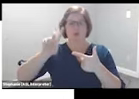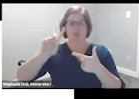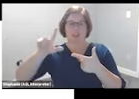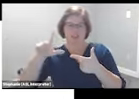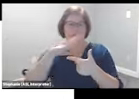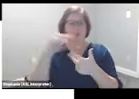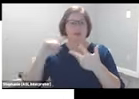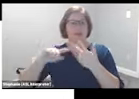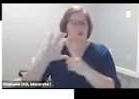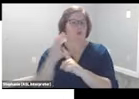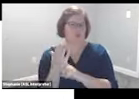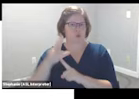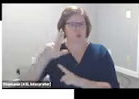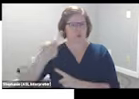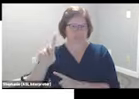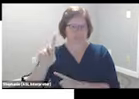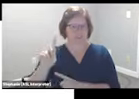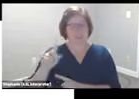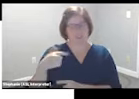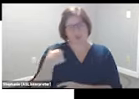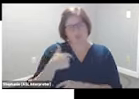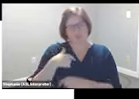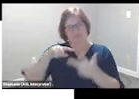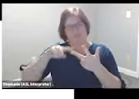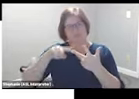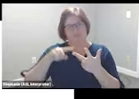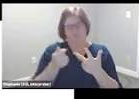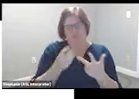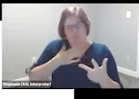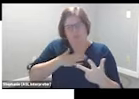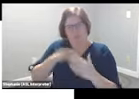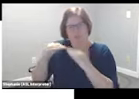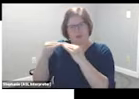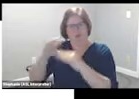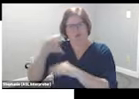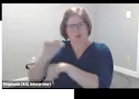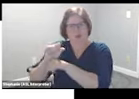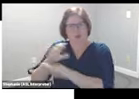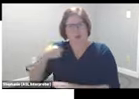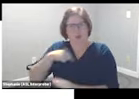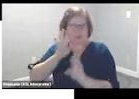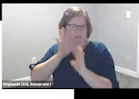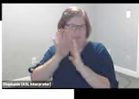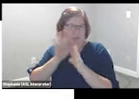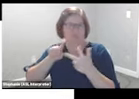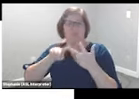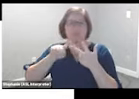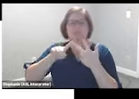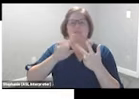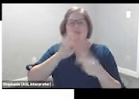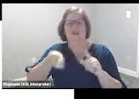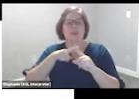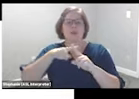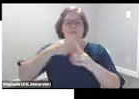our colleagues developed, which we refer to as cultural universal design, or universal design of social interaction or